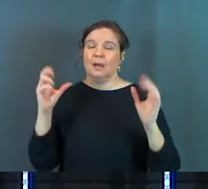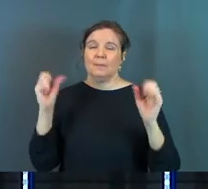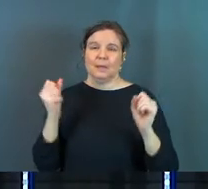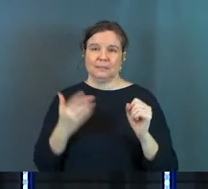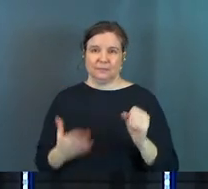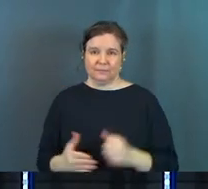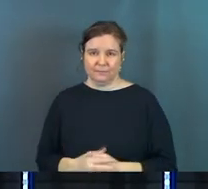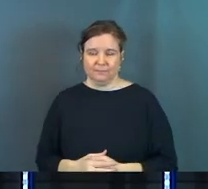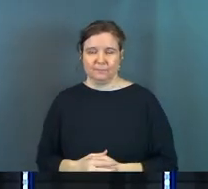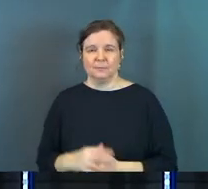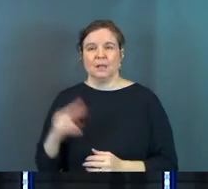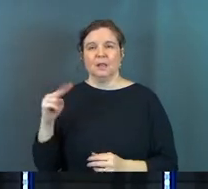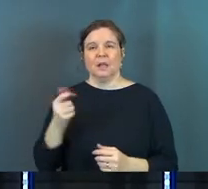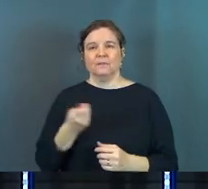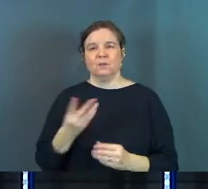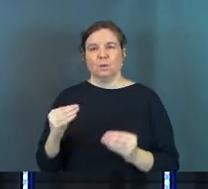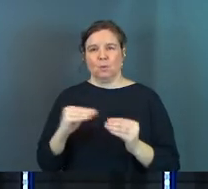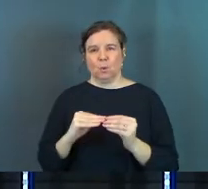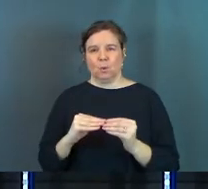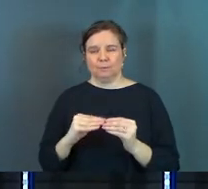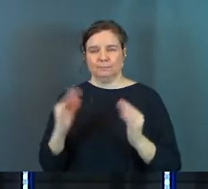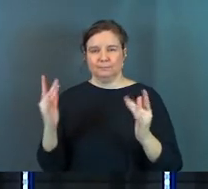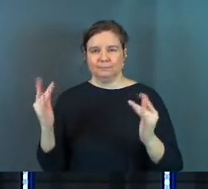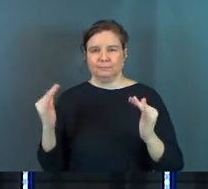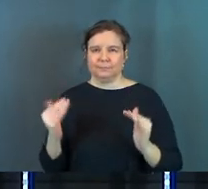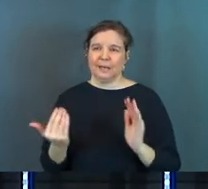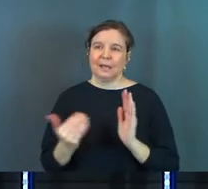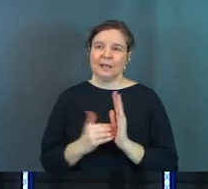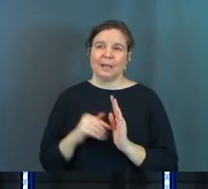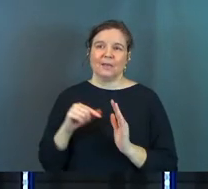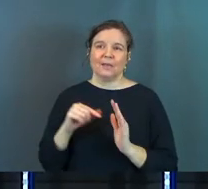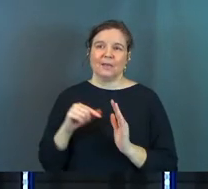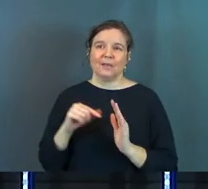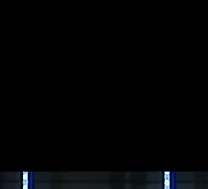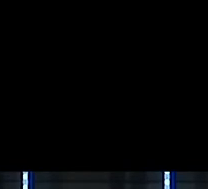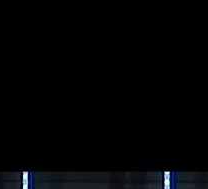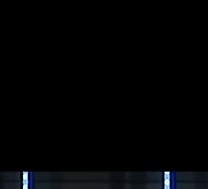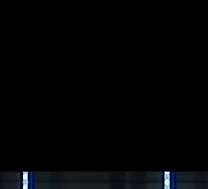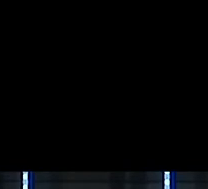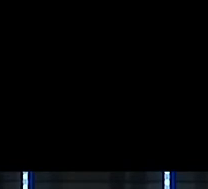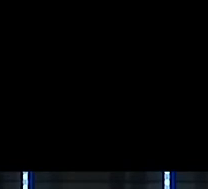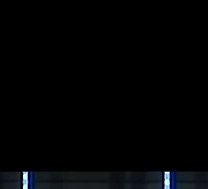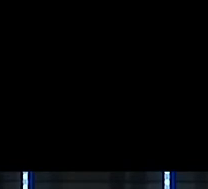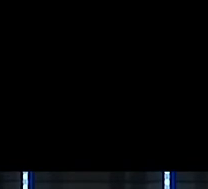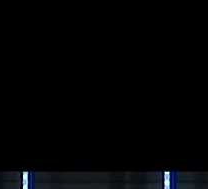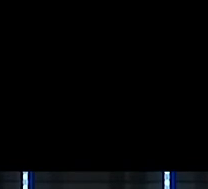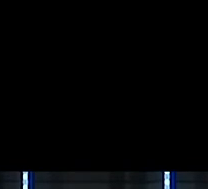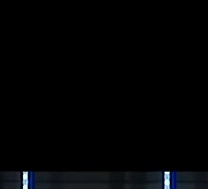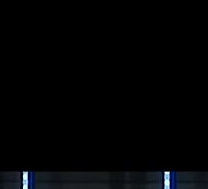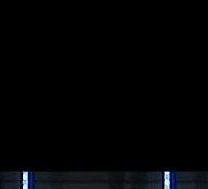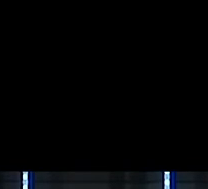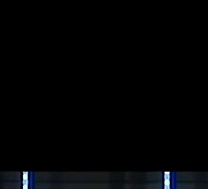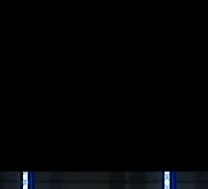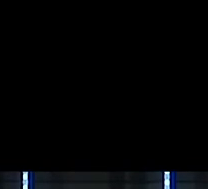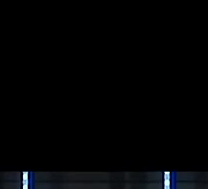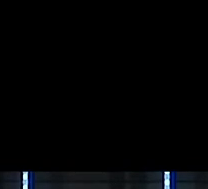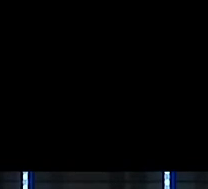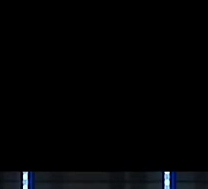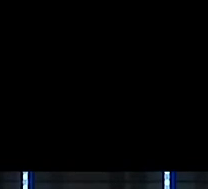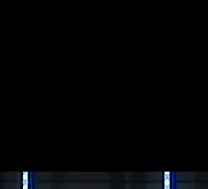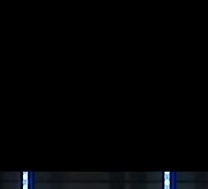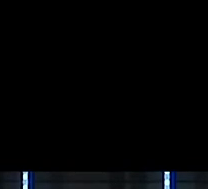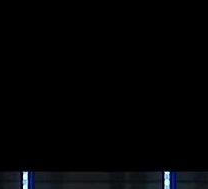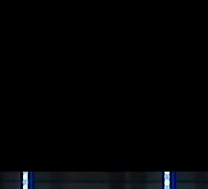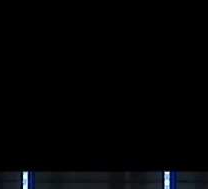Amazing stuff. Let's look at a few more manuscripts. And again, this is just a fun thing to all get into. Four more manuscripts. The Bodmer